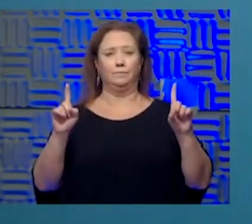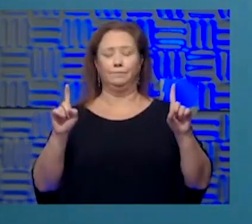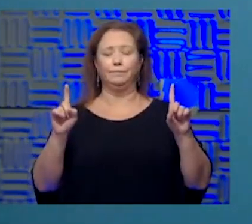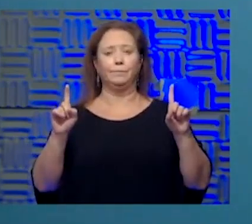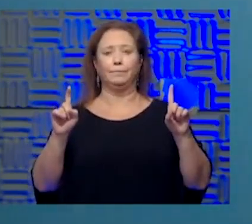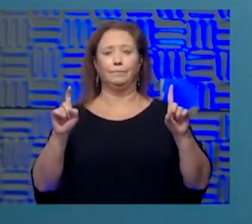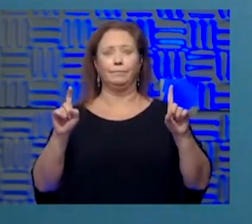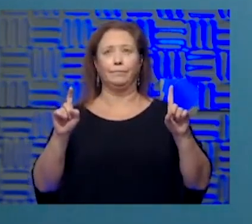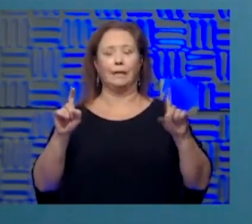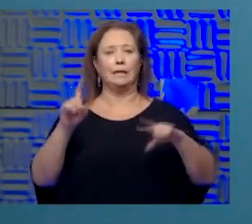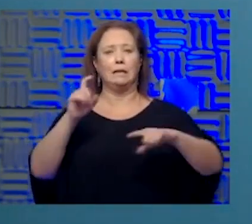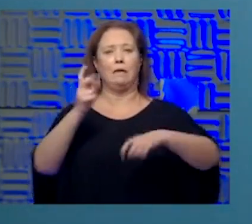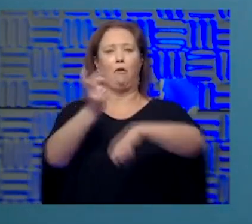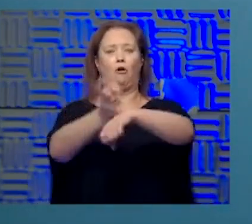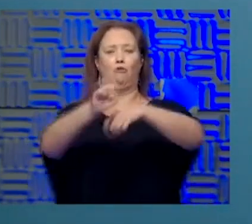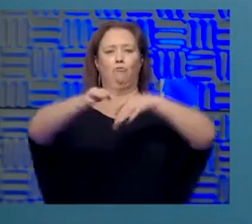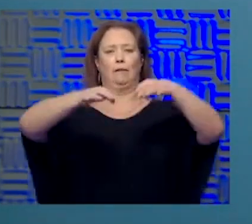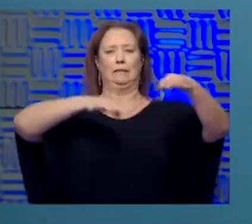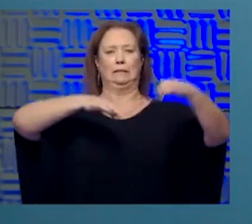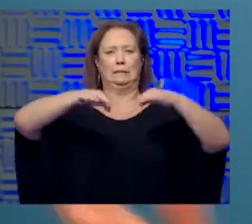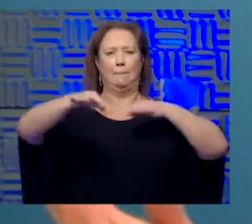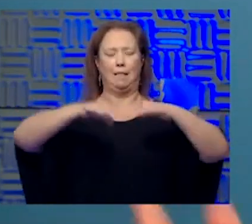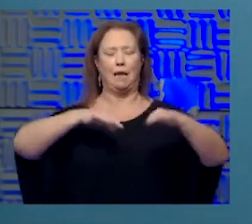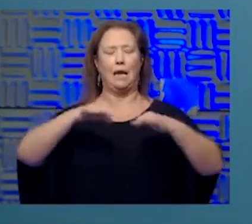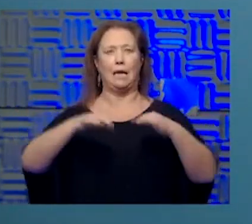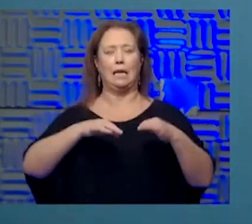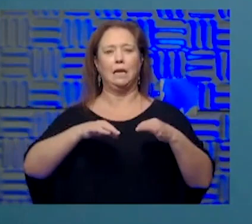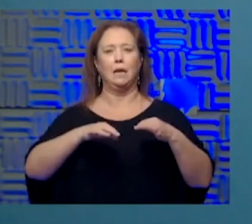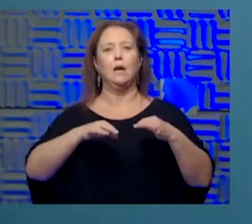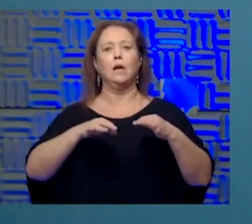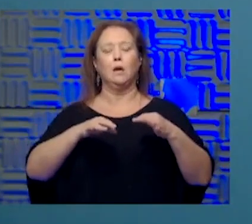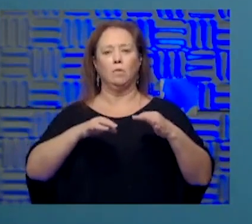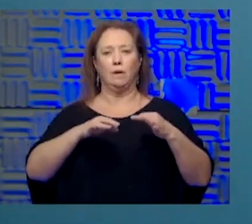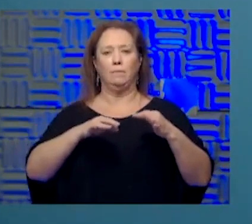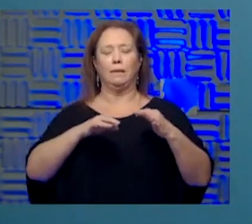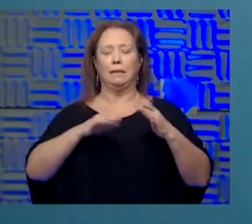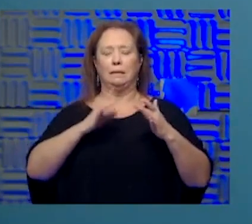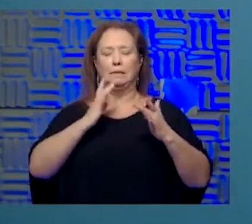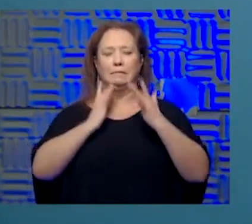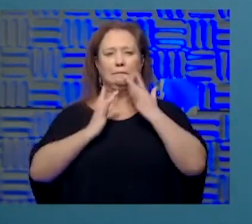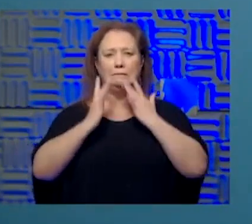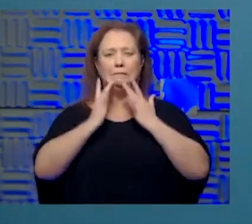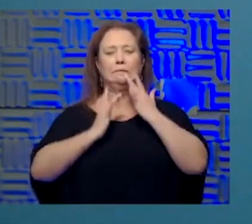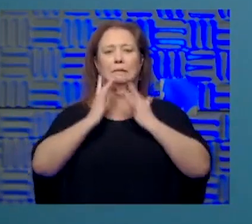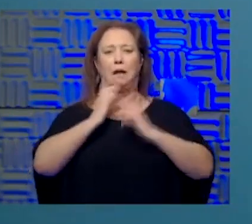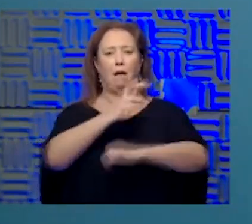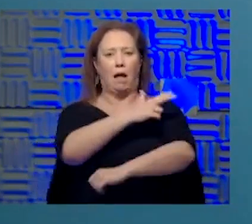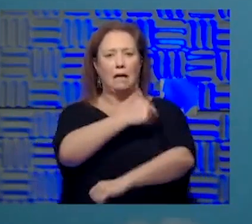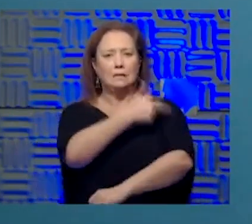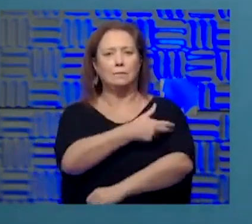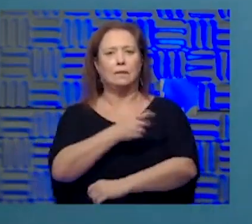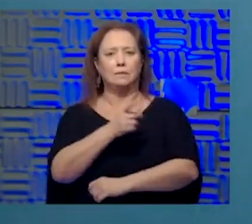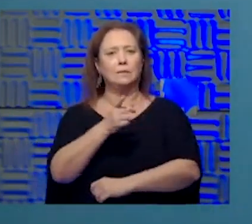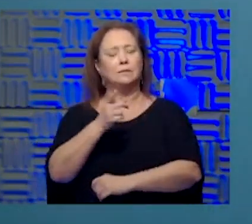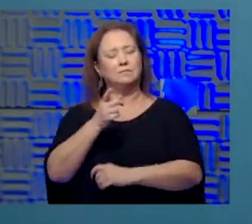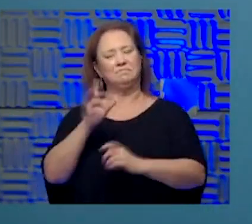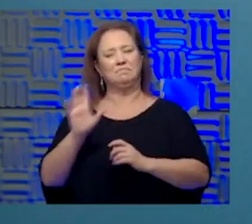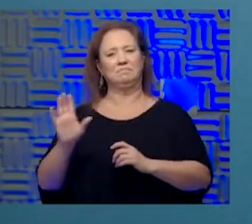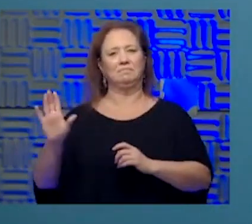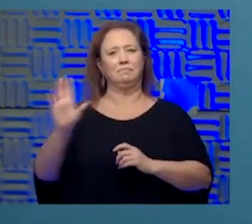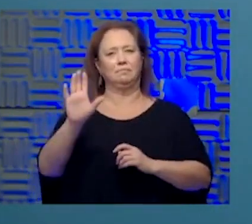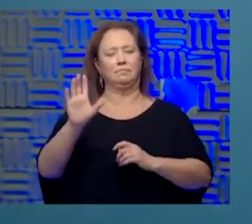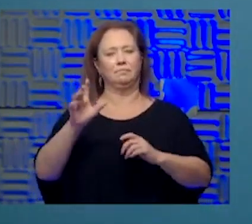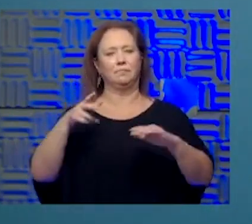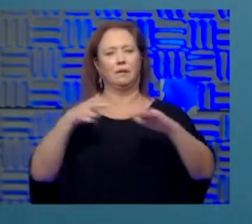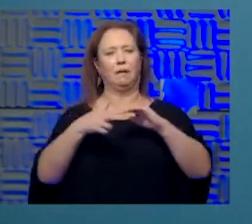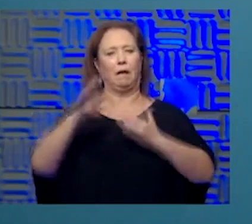what this is. We have been staying afloat over the past several months as hospitals have been kind of cutting